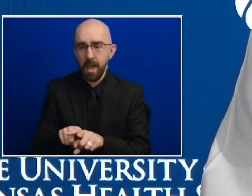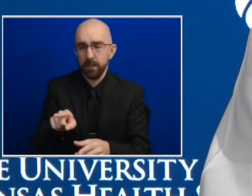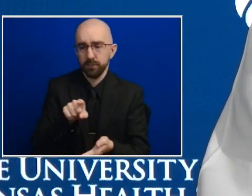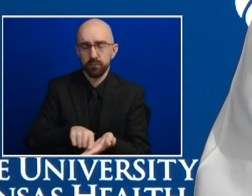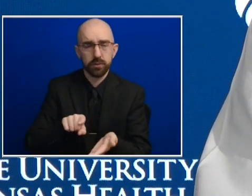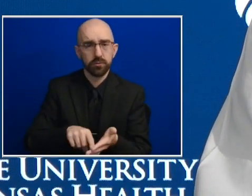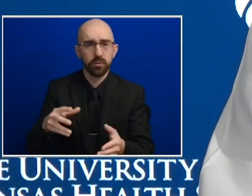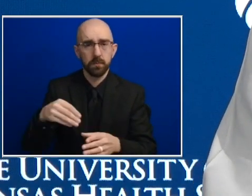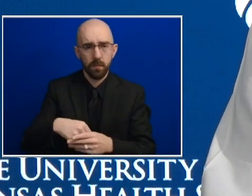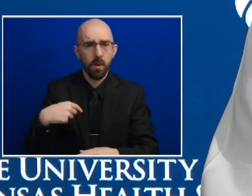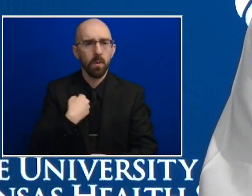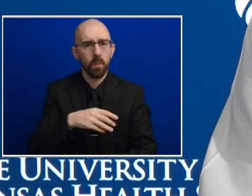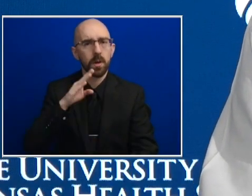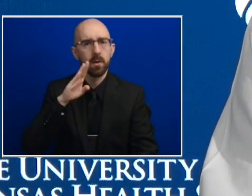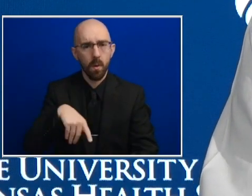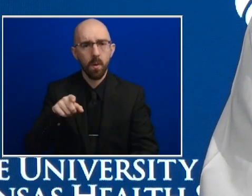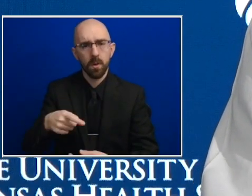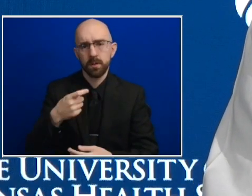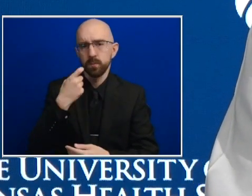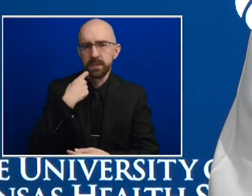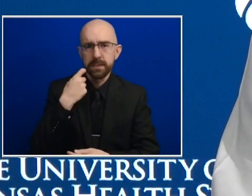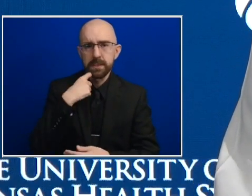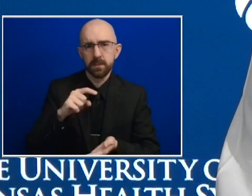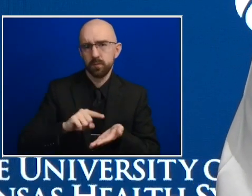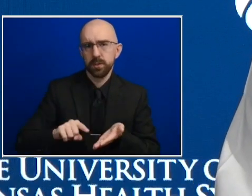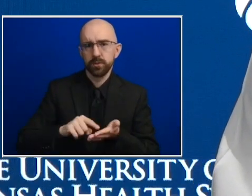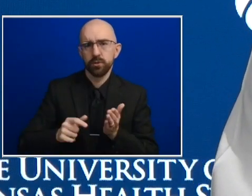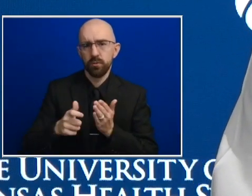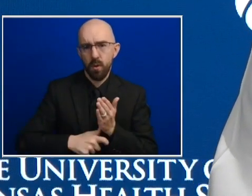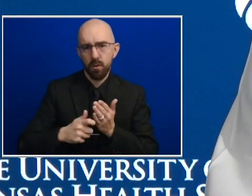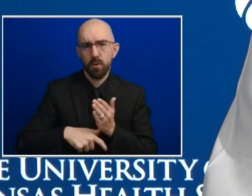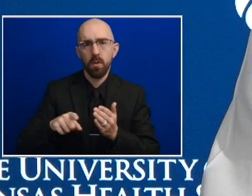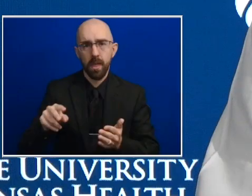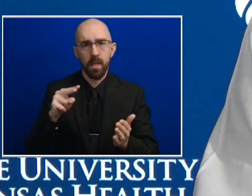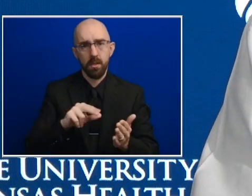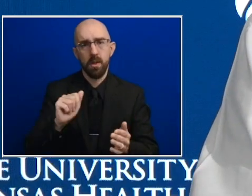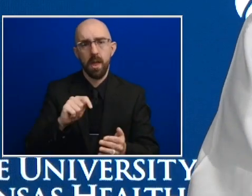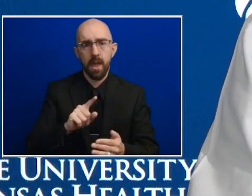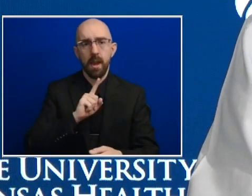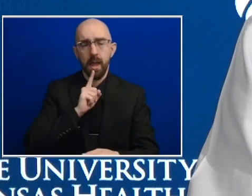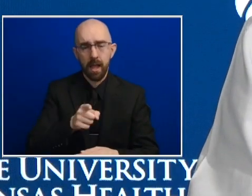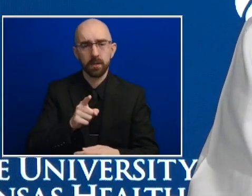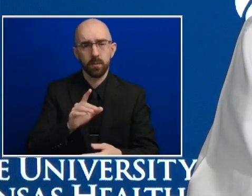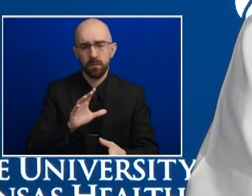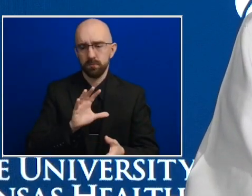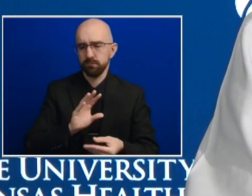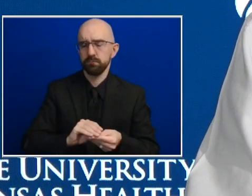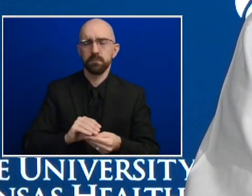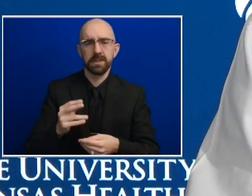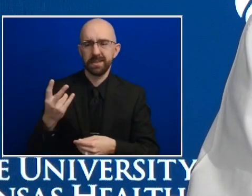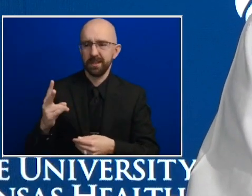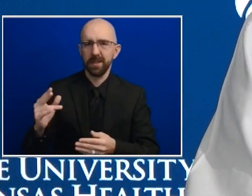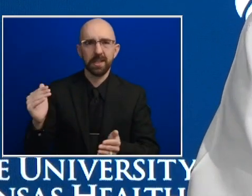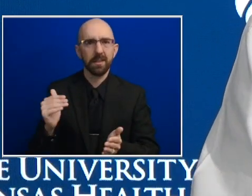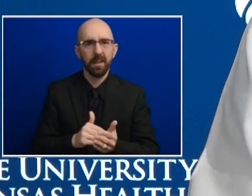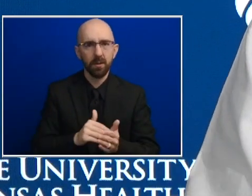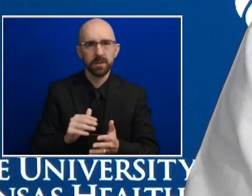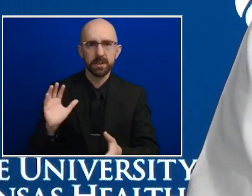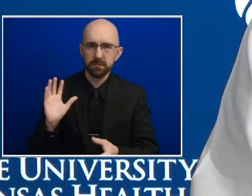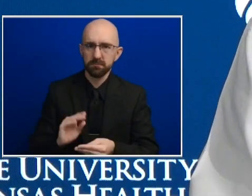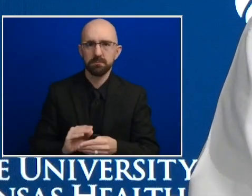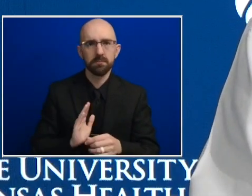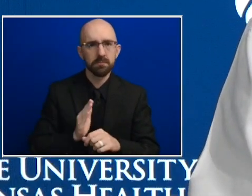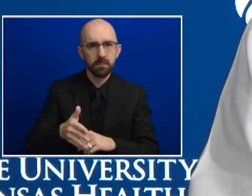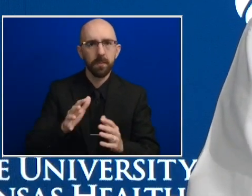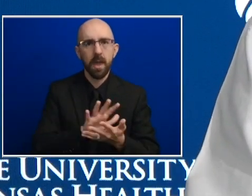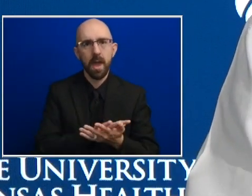know that there has been a recent research article where they looked at actually over 17,000 abstracts of